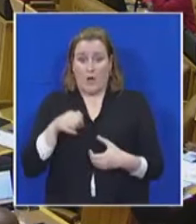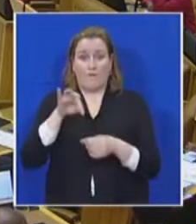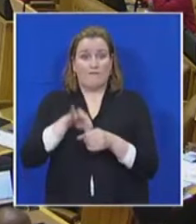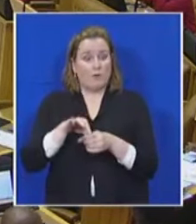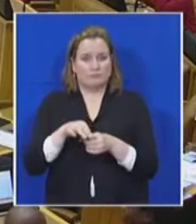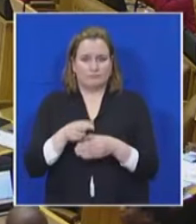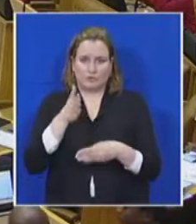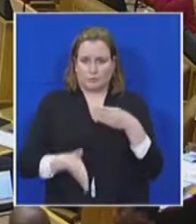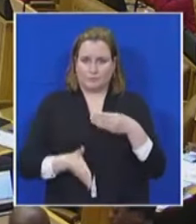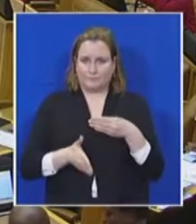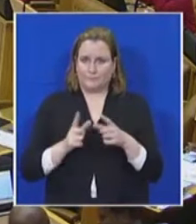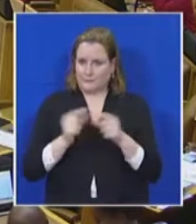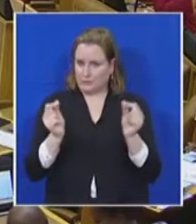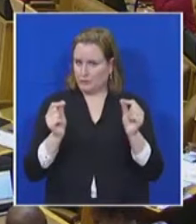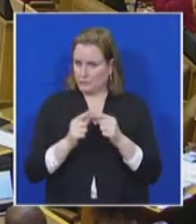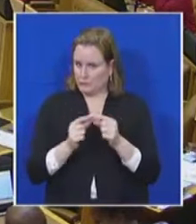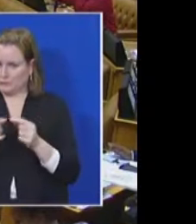closed.